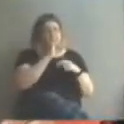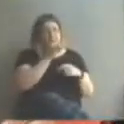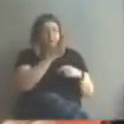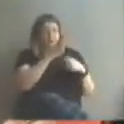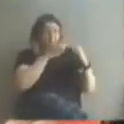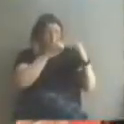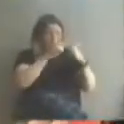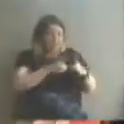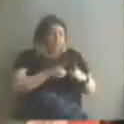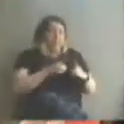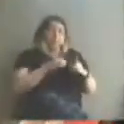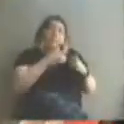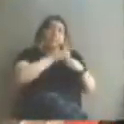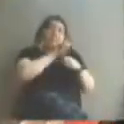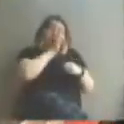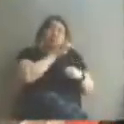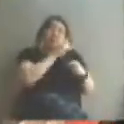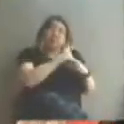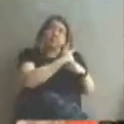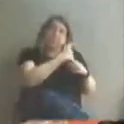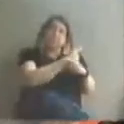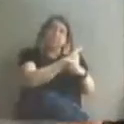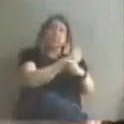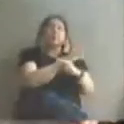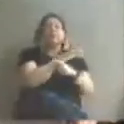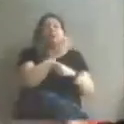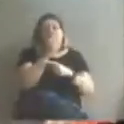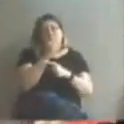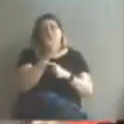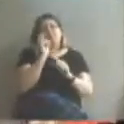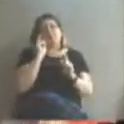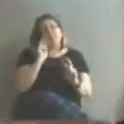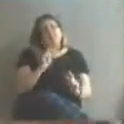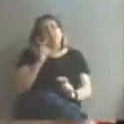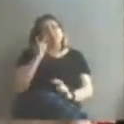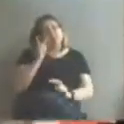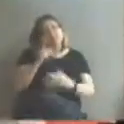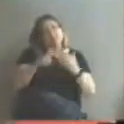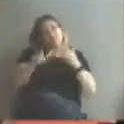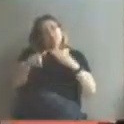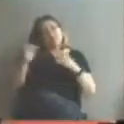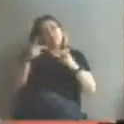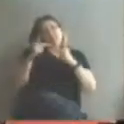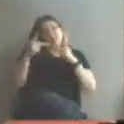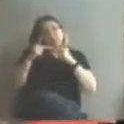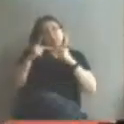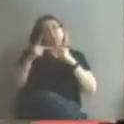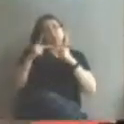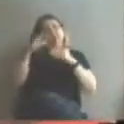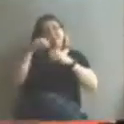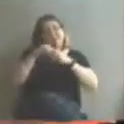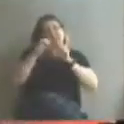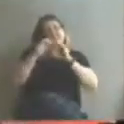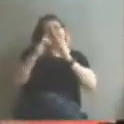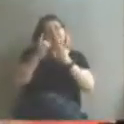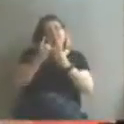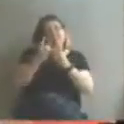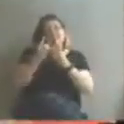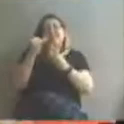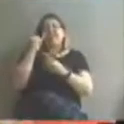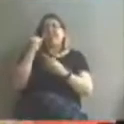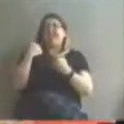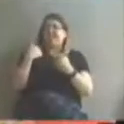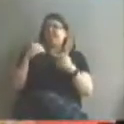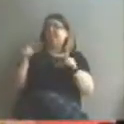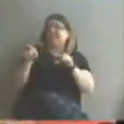to make sure that it is appropriate, and we look to see what other positions throughout the district, if they're having